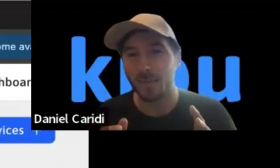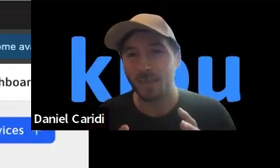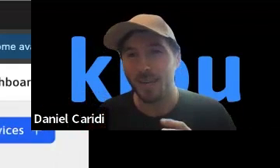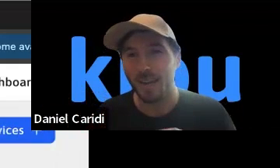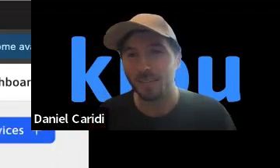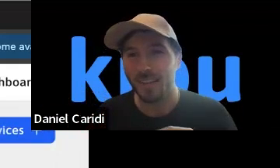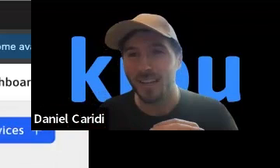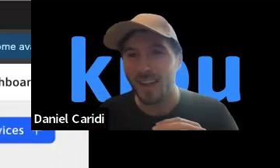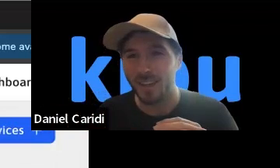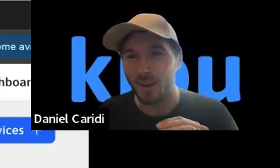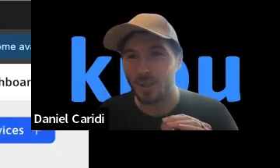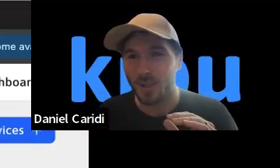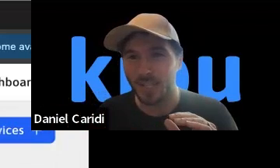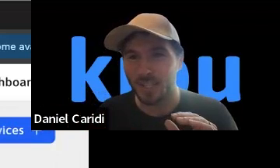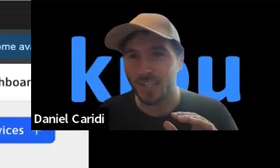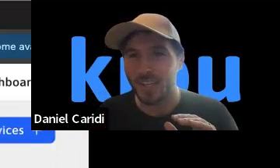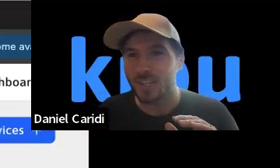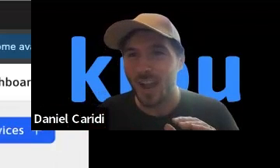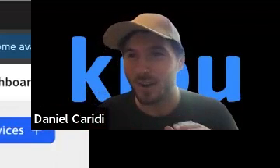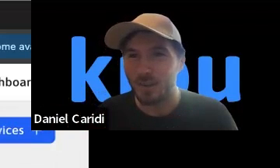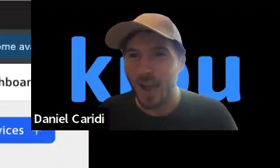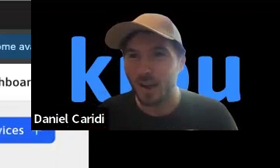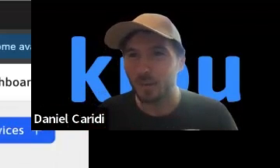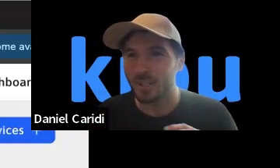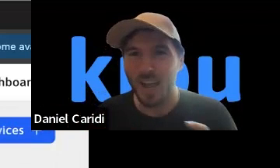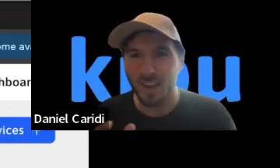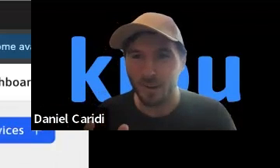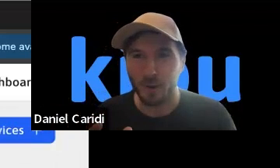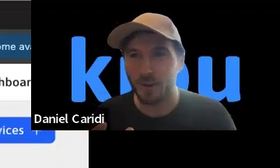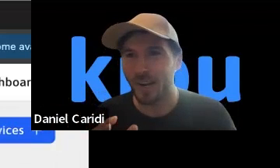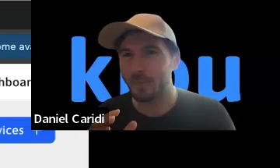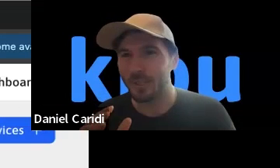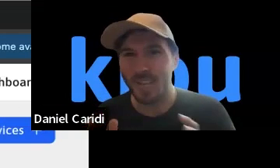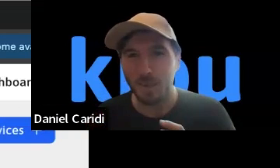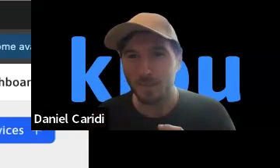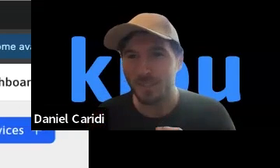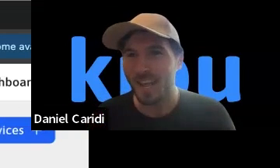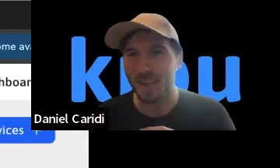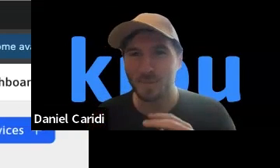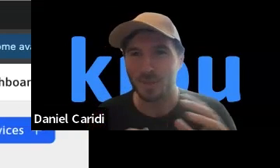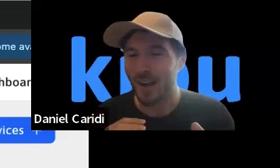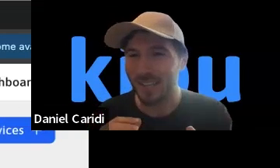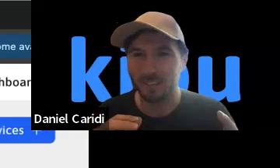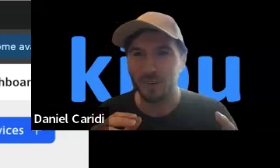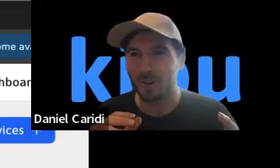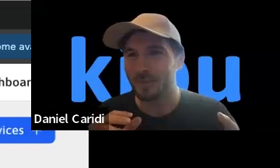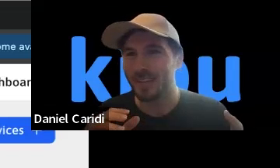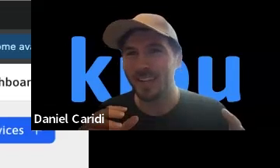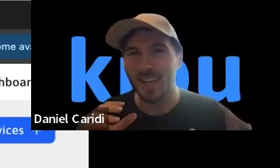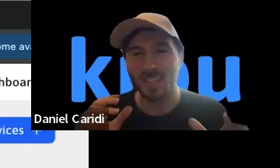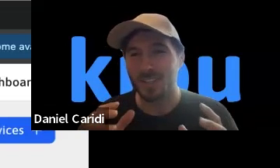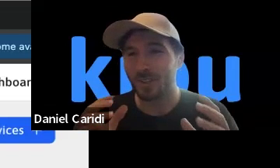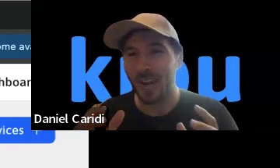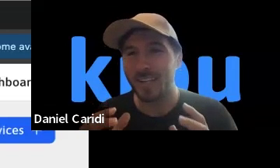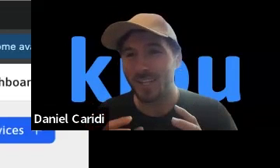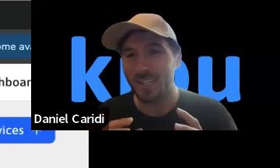can't recommend them enough. The coaches will actually shout you out, will shout out your program, will say people's names, will correct their forms.